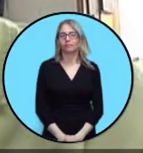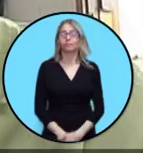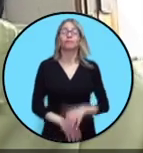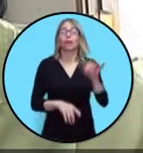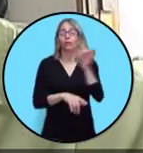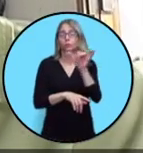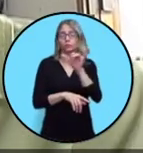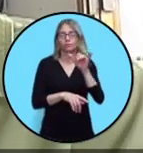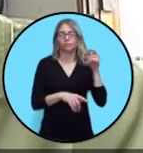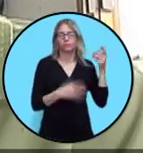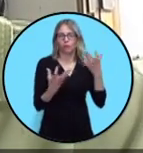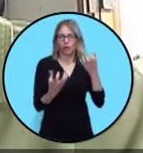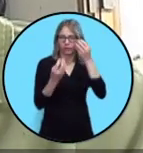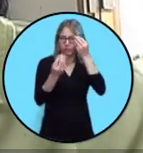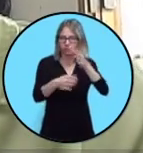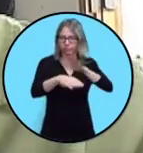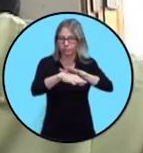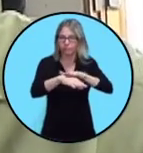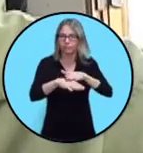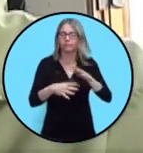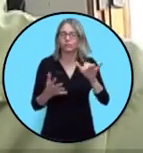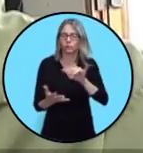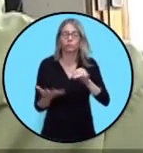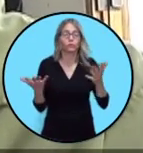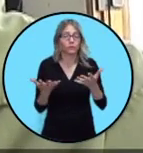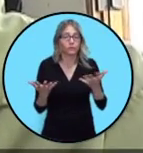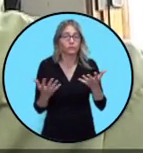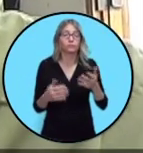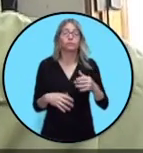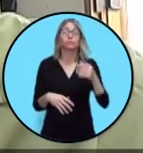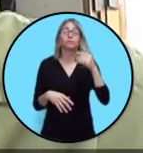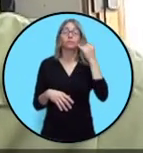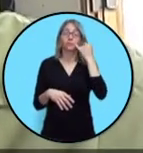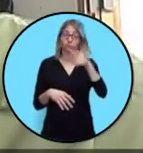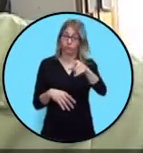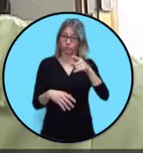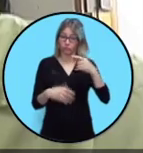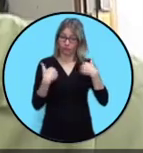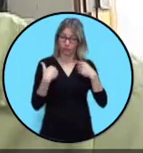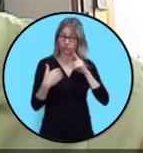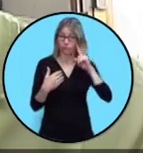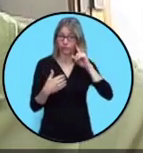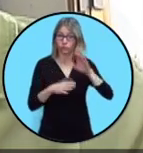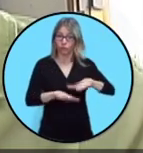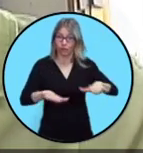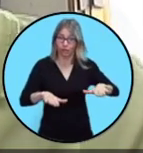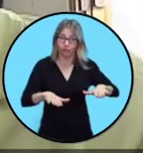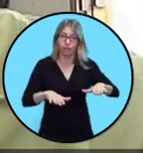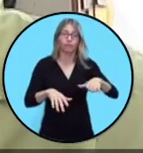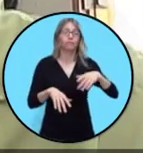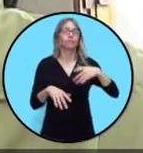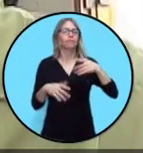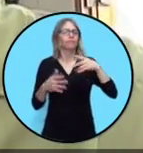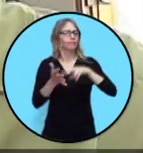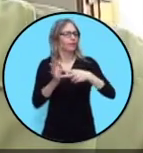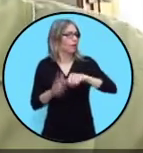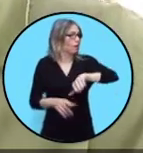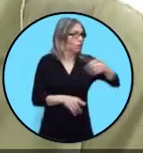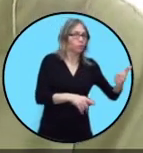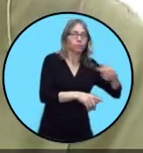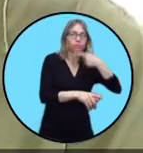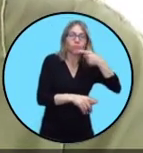the advice also is, if you know that you have a child who is deaf, and if you have children who